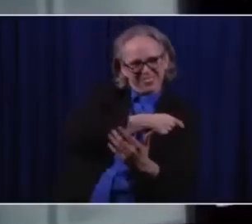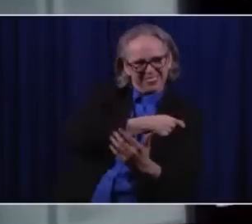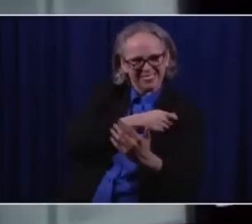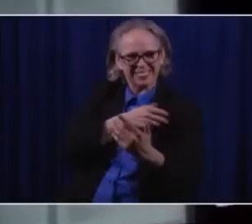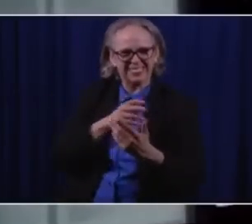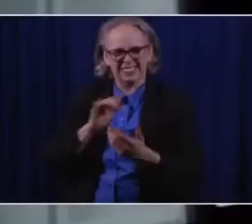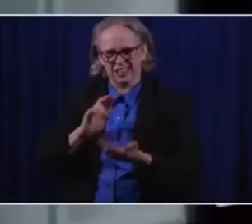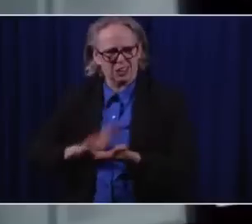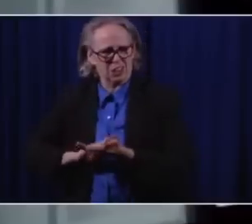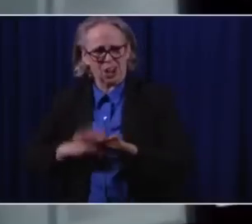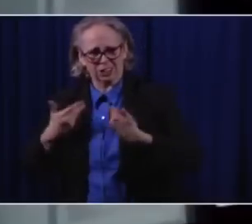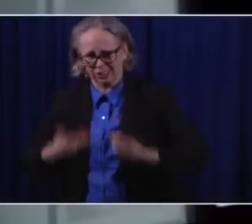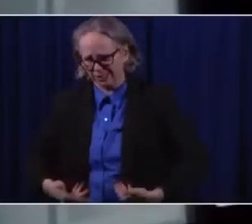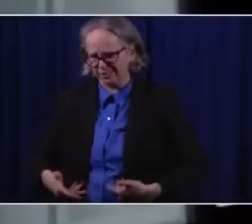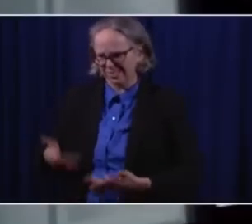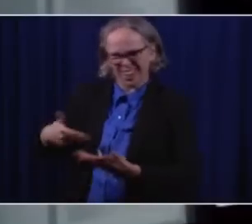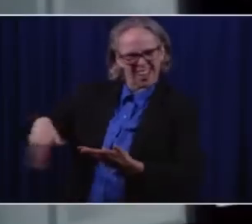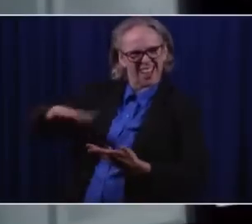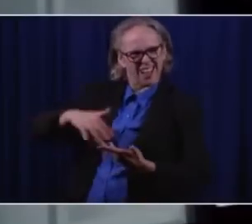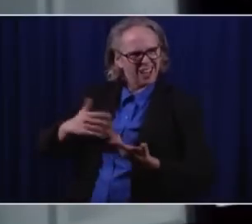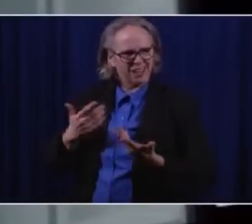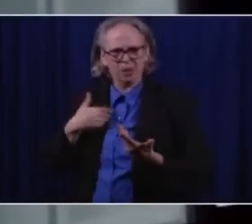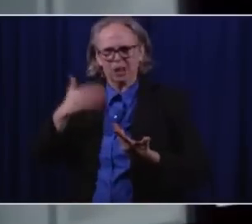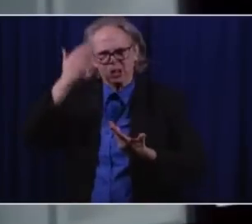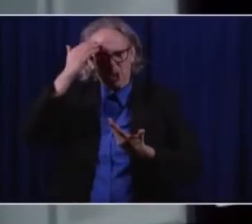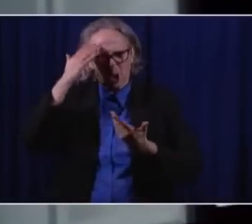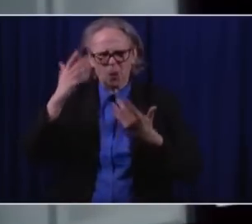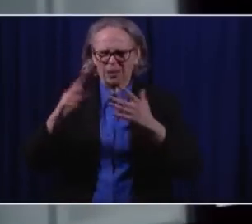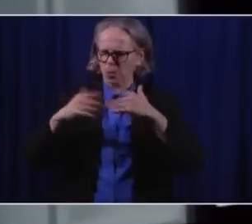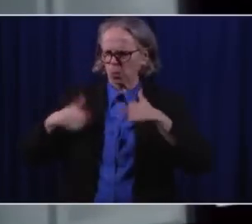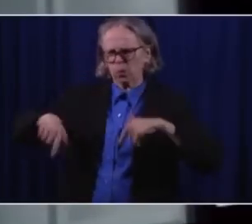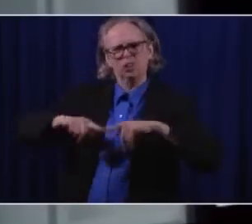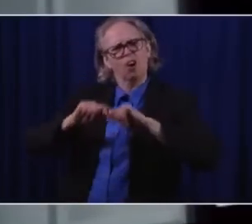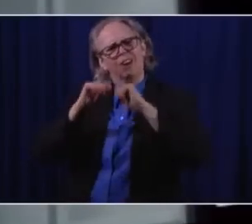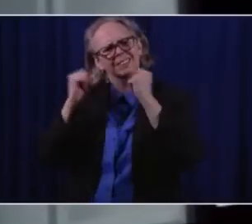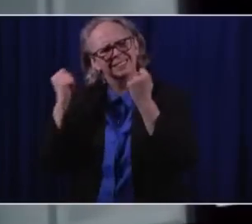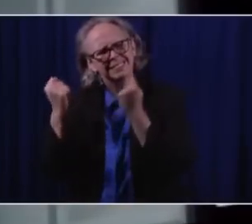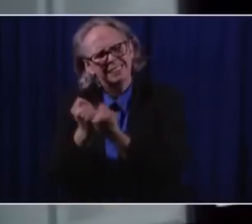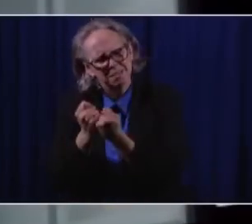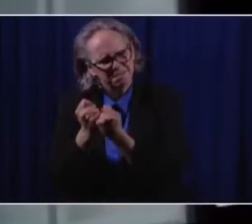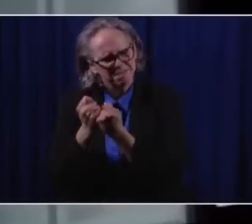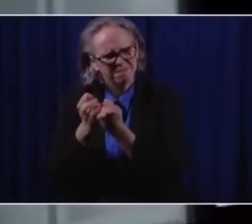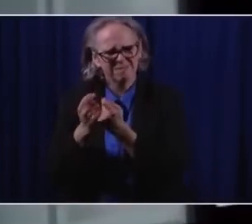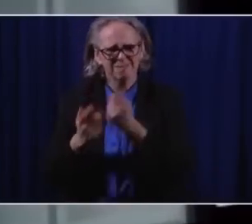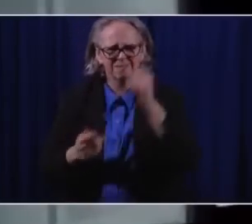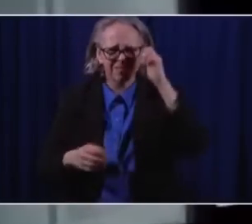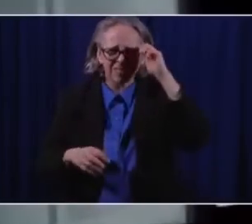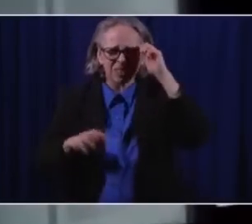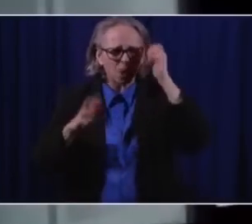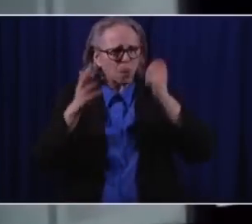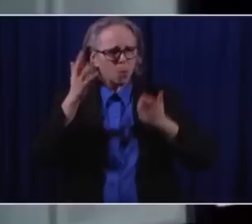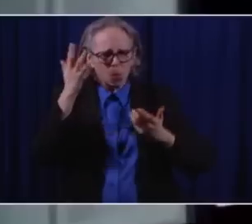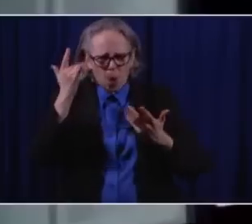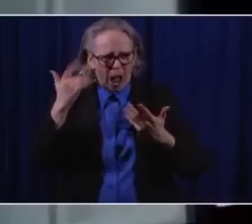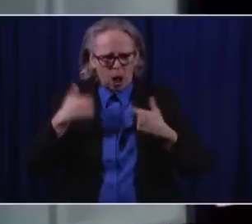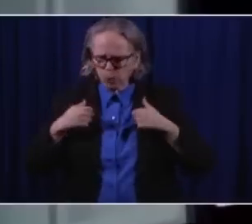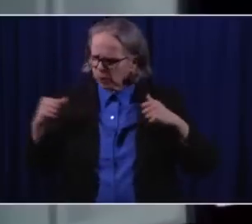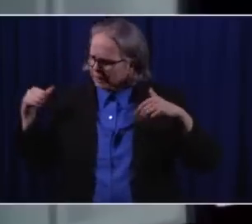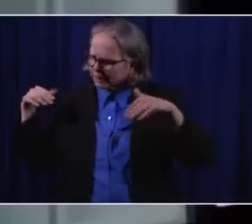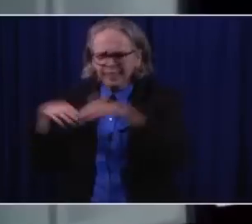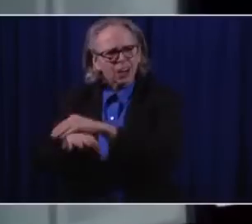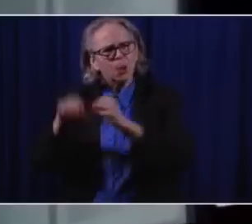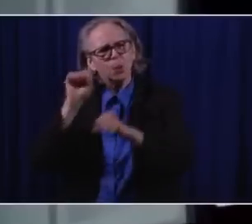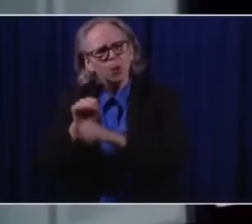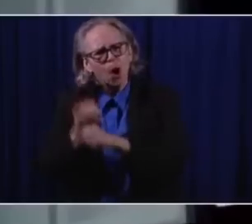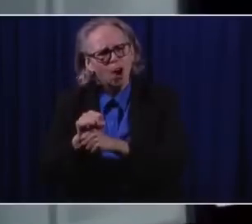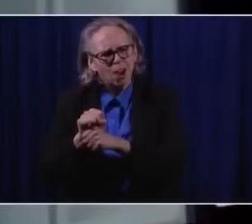think physicians, and like I've said, all of our entire team, the reason we walk in these doors and take on these sacrifices is because we care about